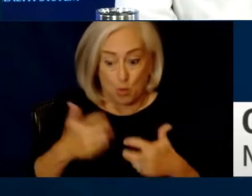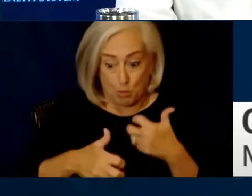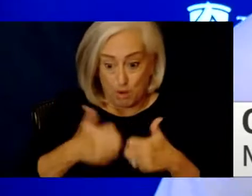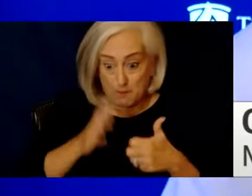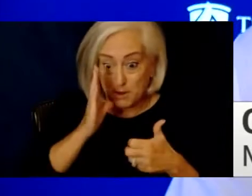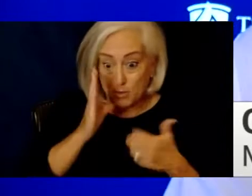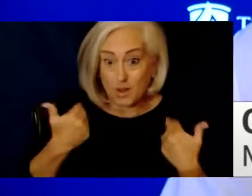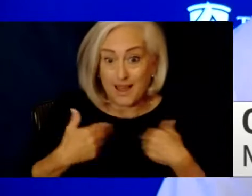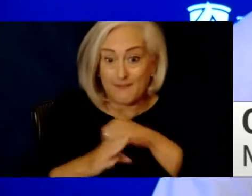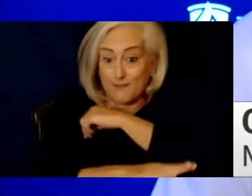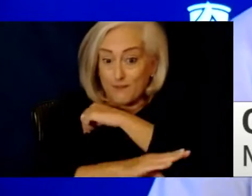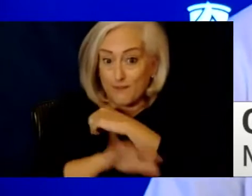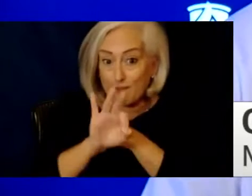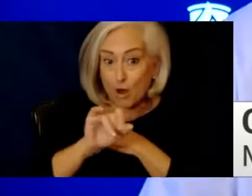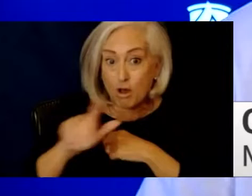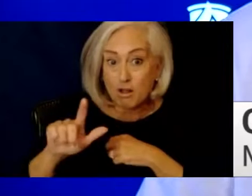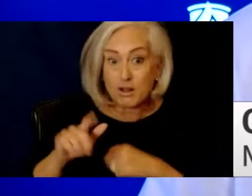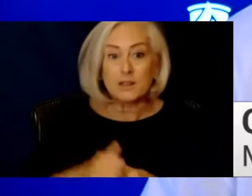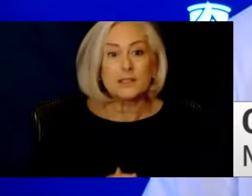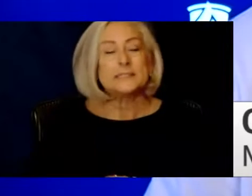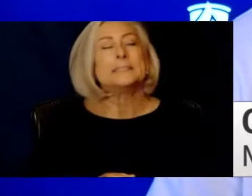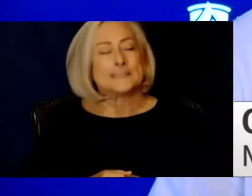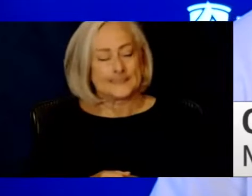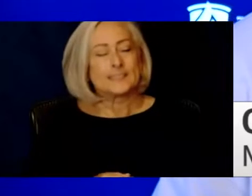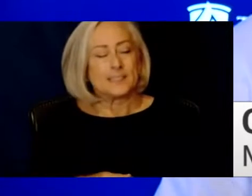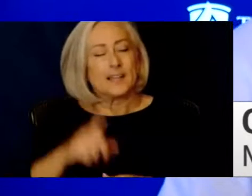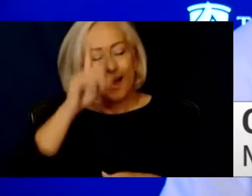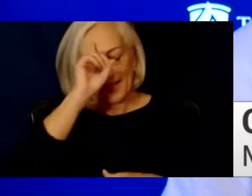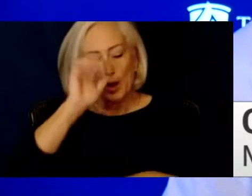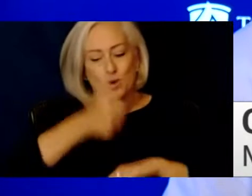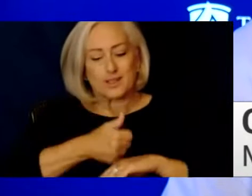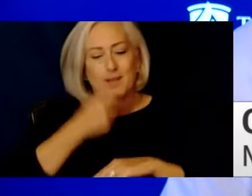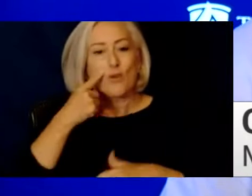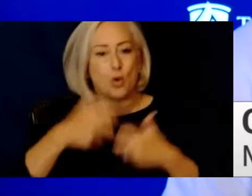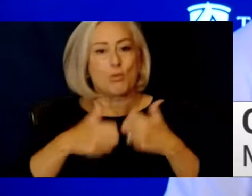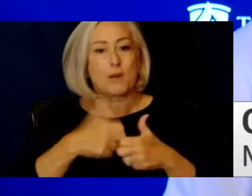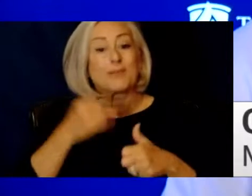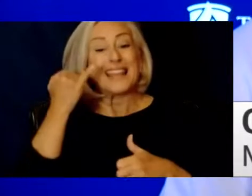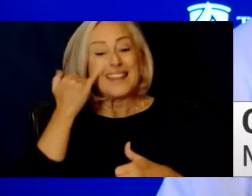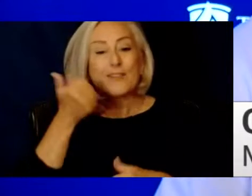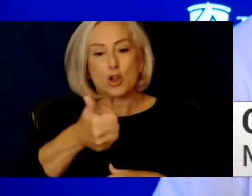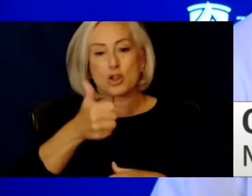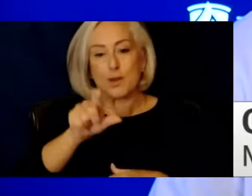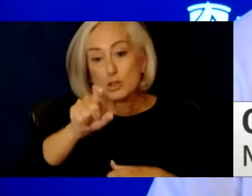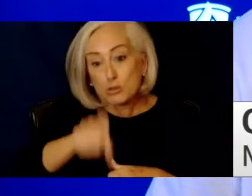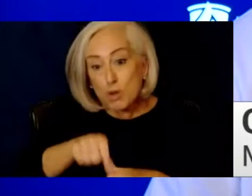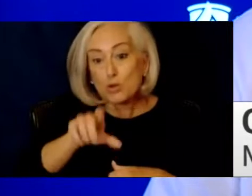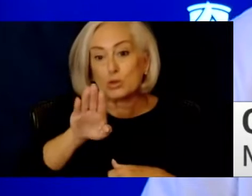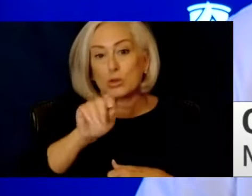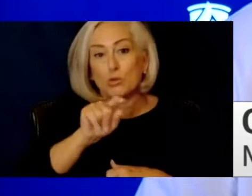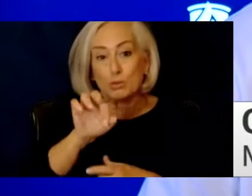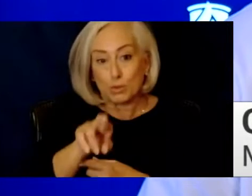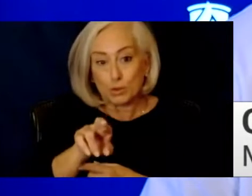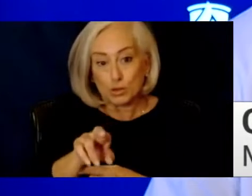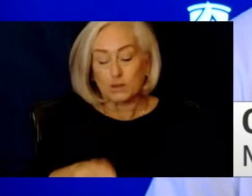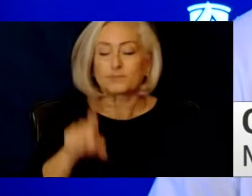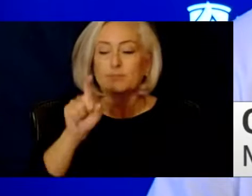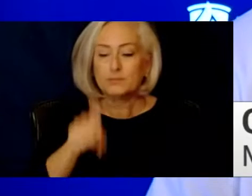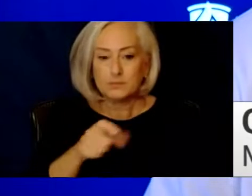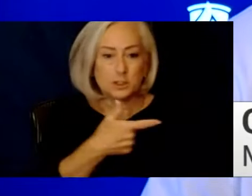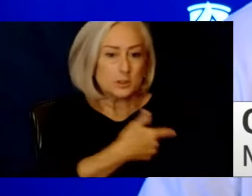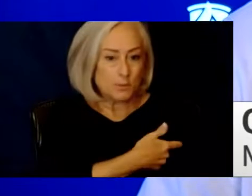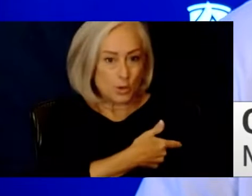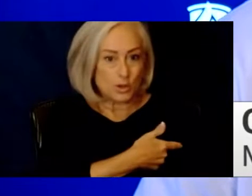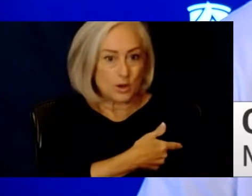I think we're setting ourselves up for problems if you are supposed to have a booster, if you are supposed to be vaccinated, if you are not